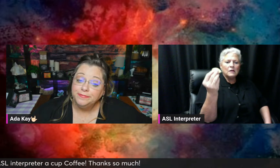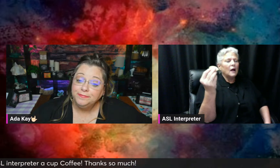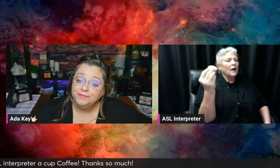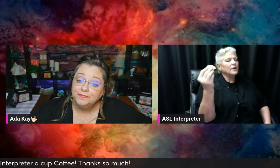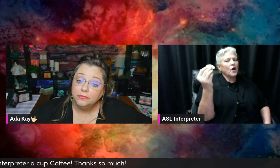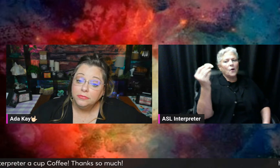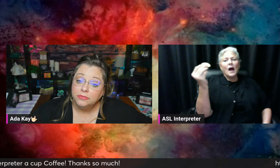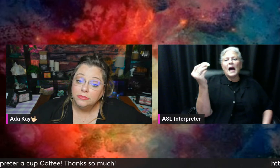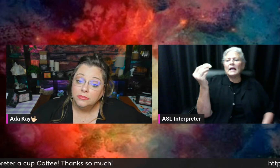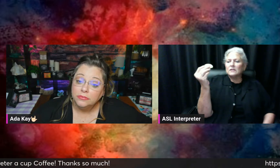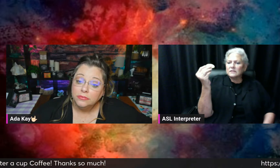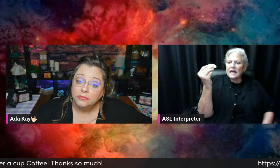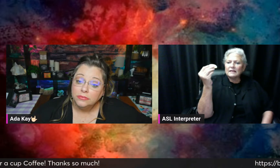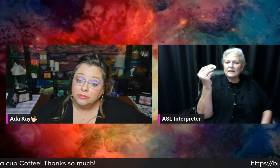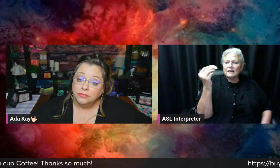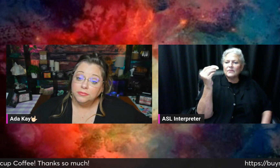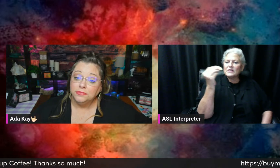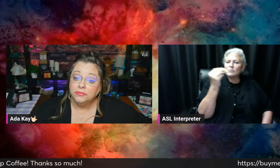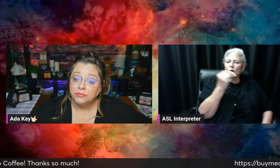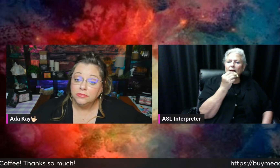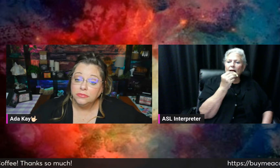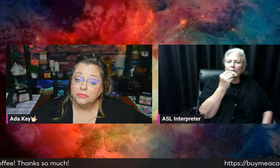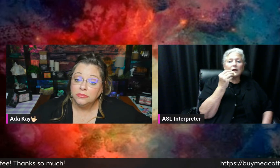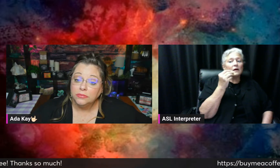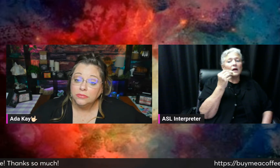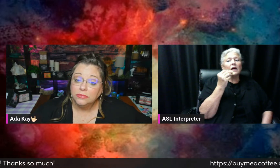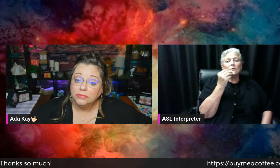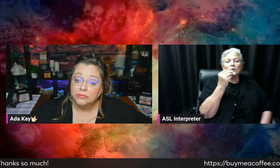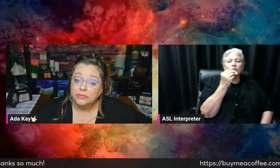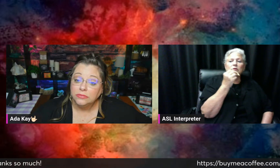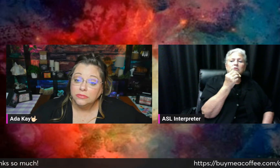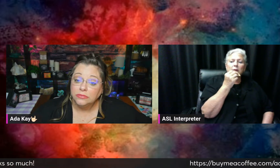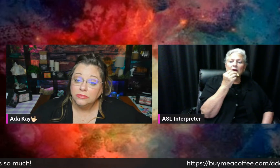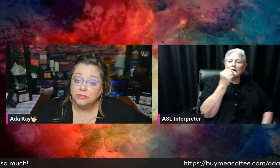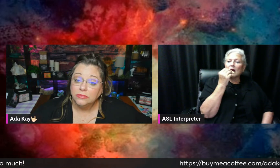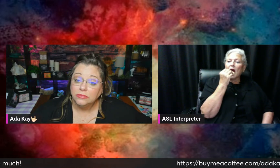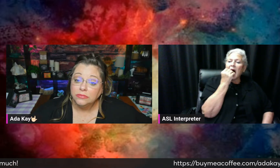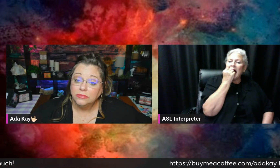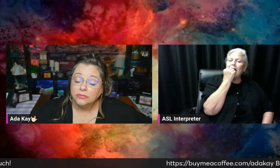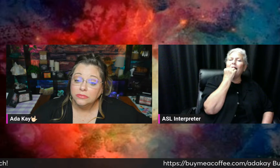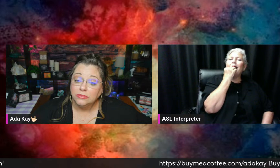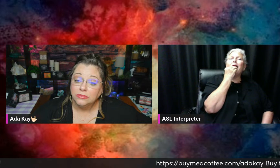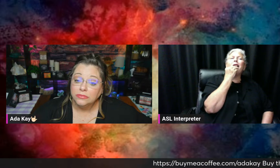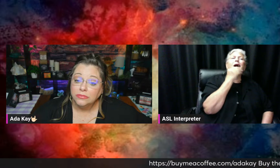Coffee? No, I looked at it again this morning, and I'm like, I gotta walk through this with AdaKay.